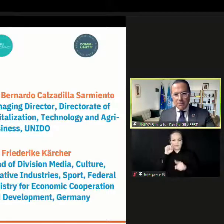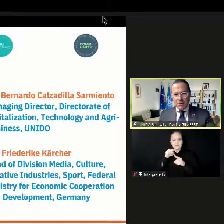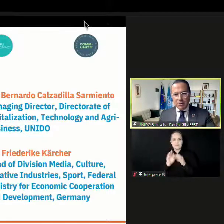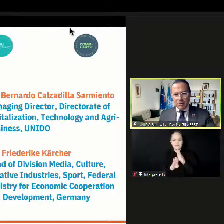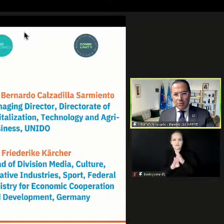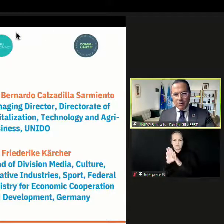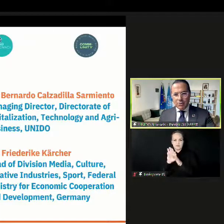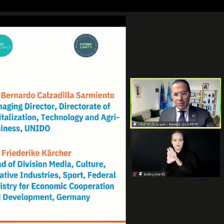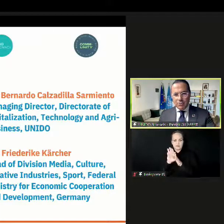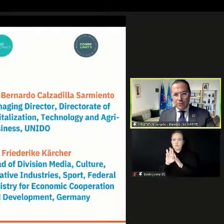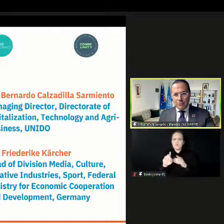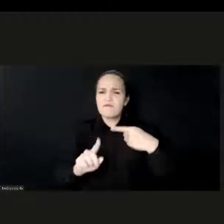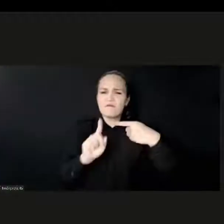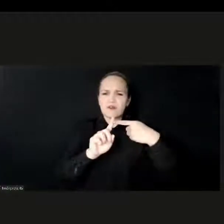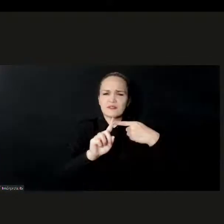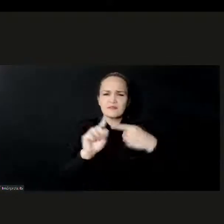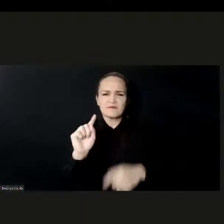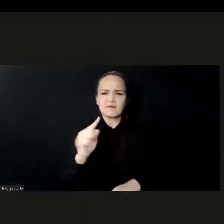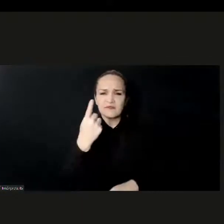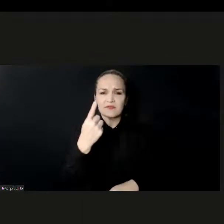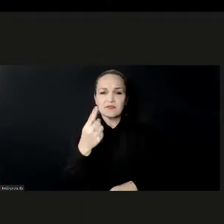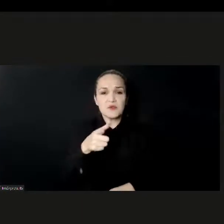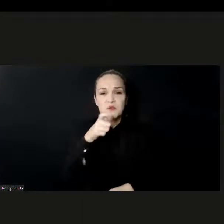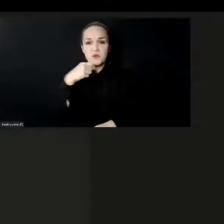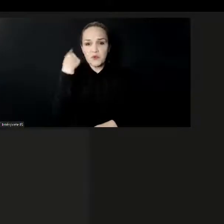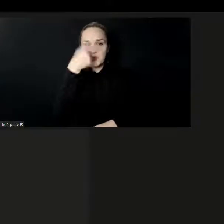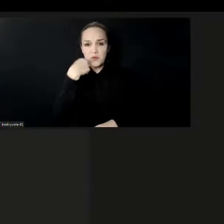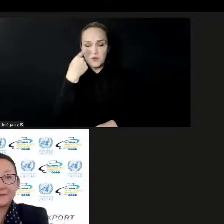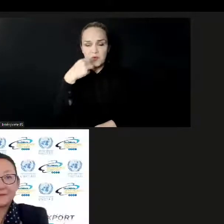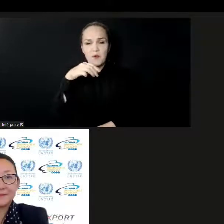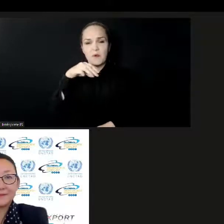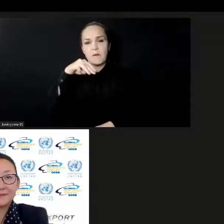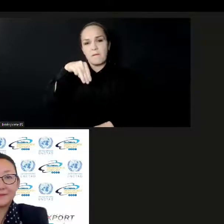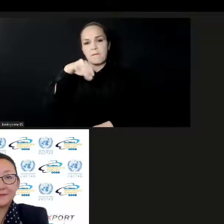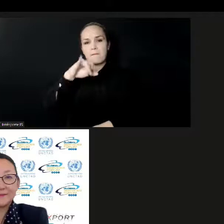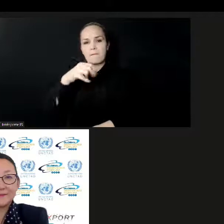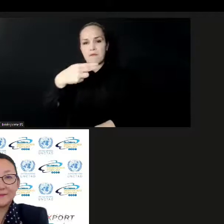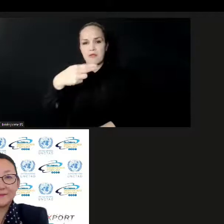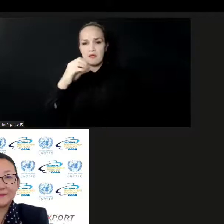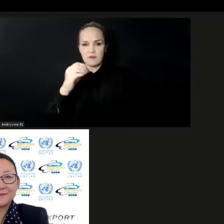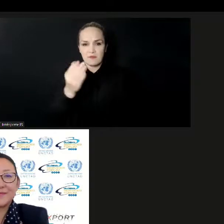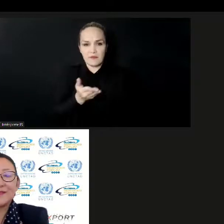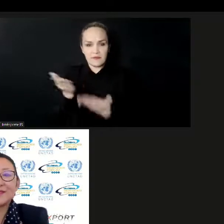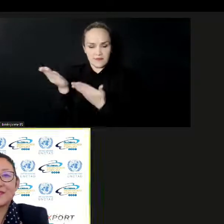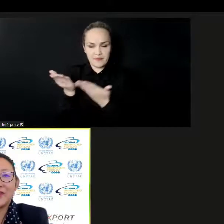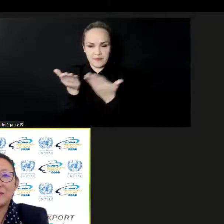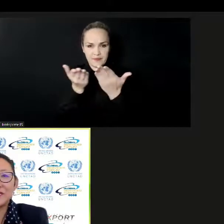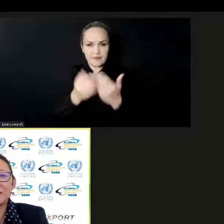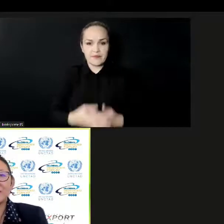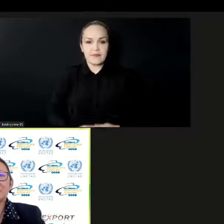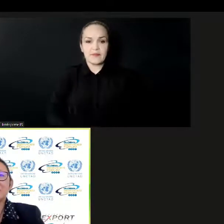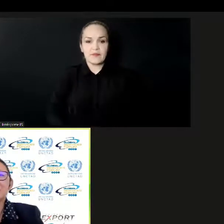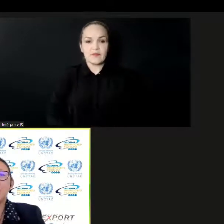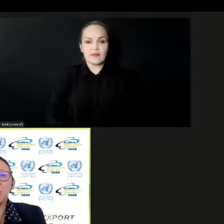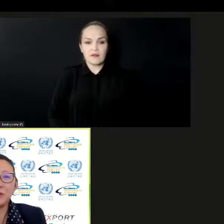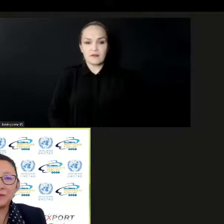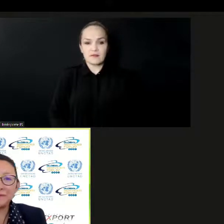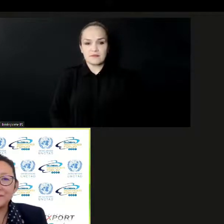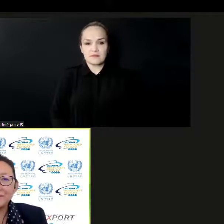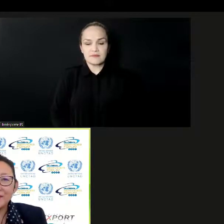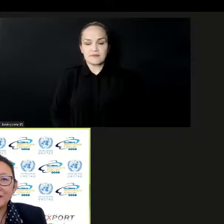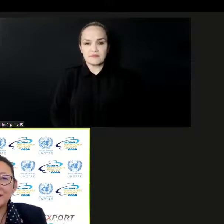Mio, you have the floor. Please, over to you. Thank you very much, Patrick. Merci beaucoup.